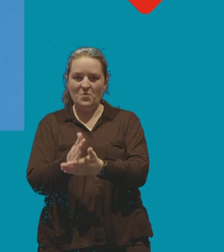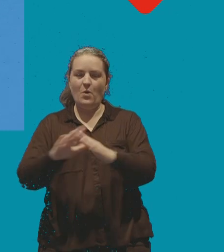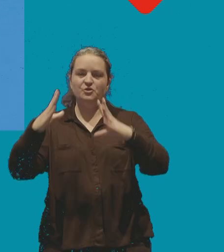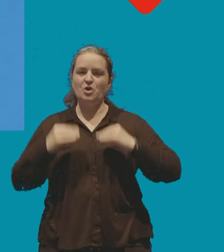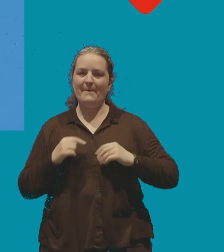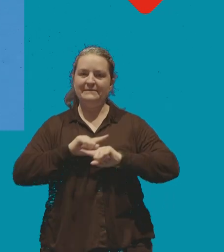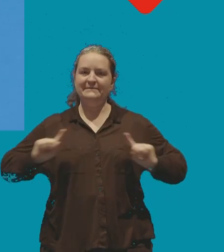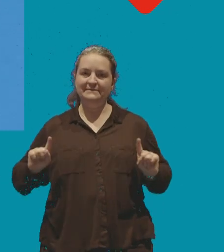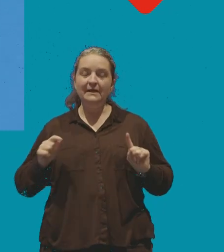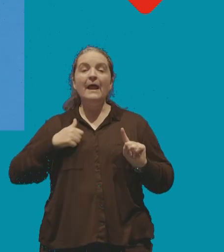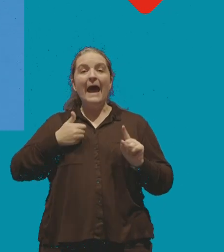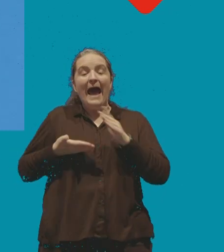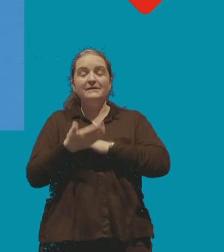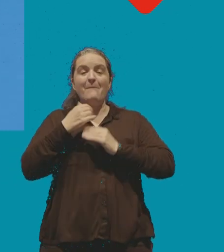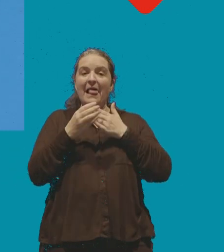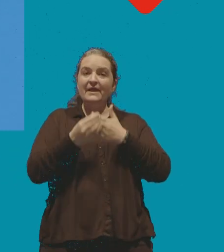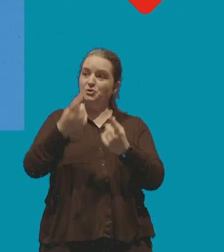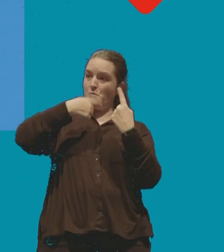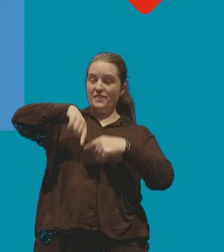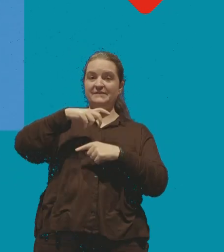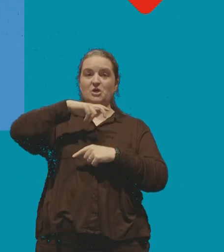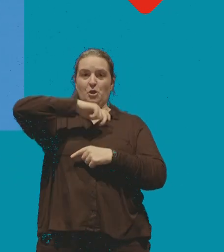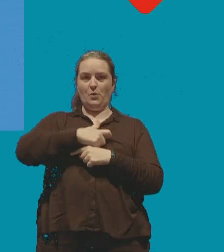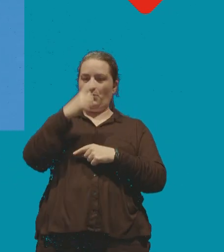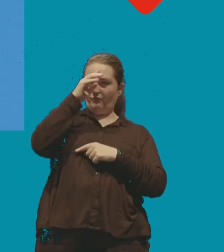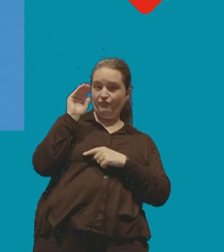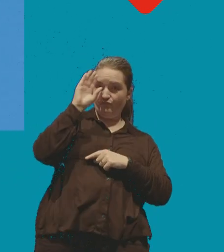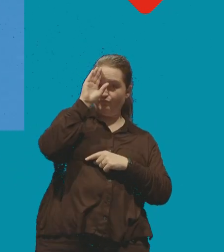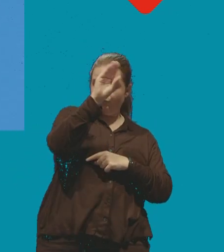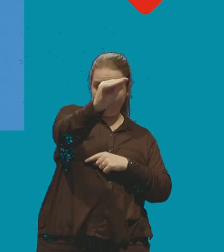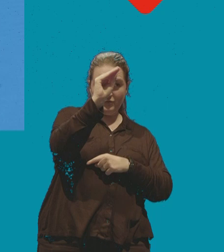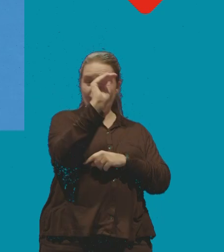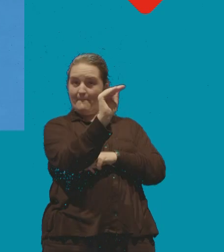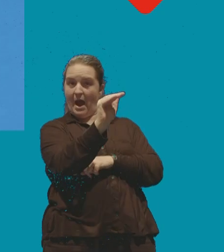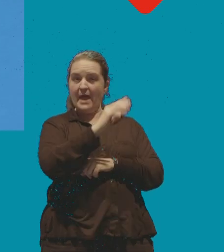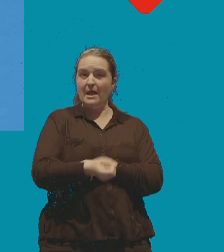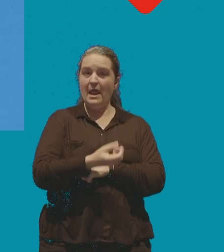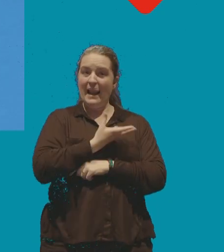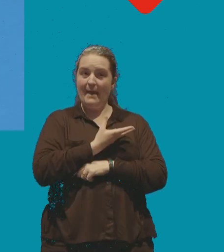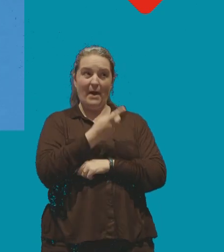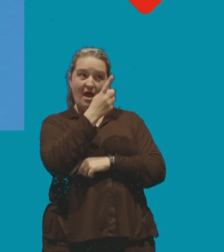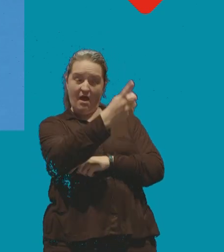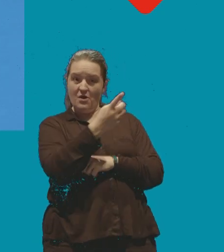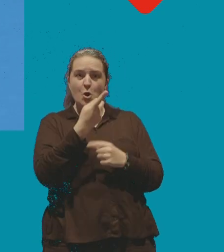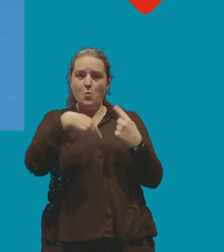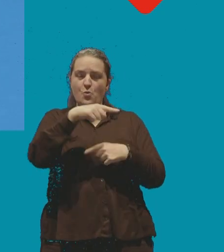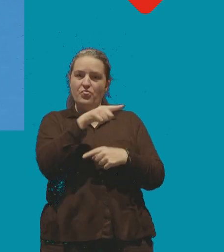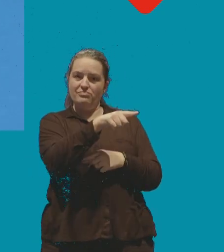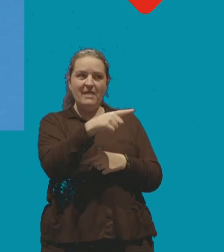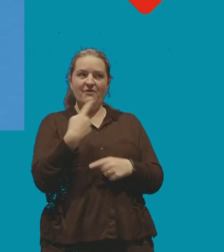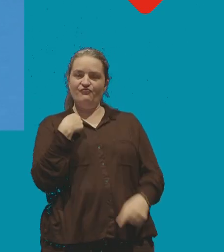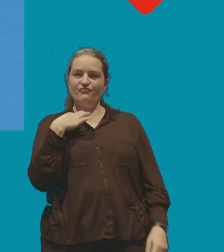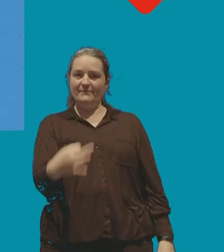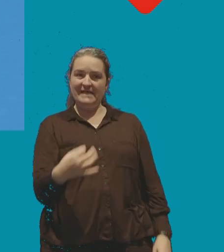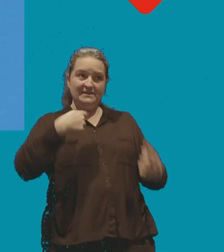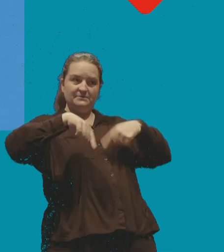Under my leadership, this union will be the voice that reminds the Labour Party of its purpose and who they're supposed to represent. After nearly a